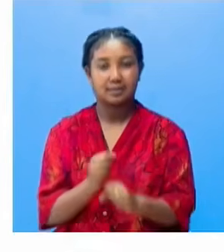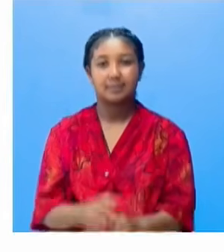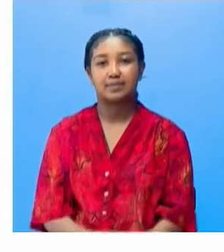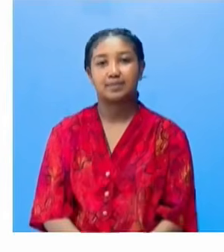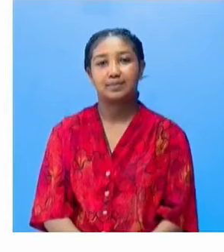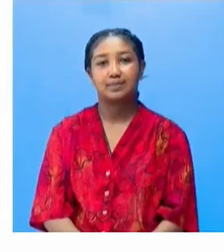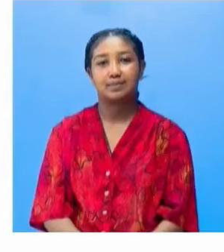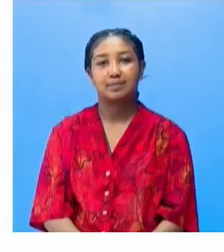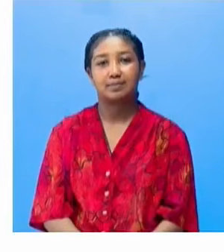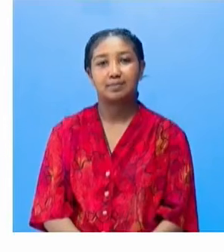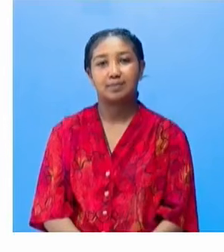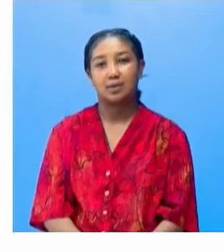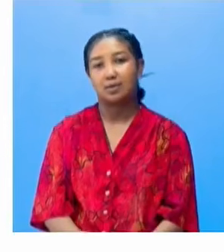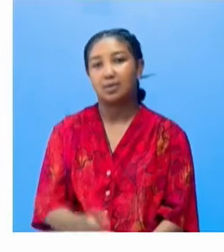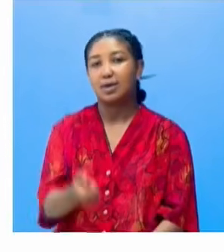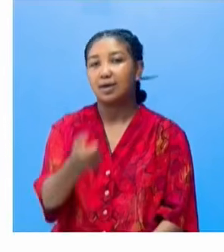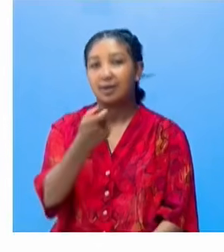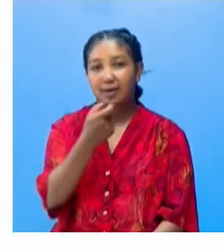a cake.